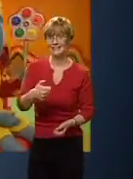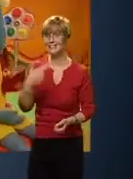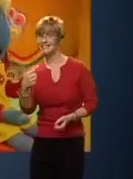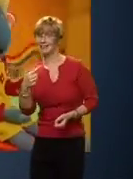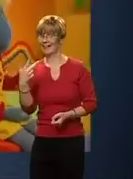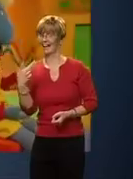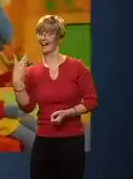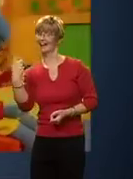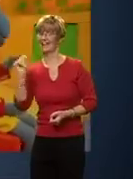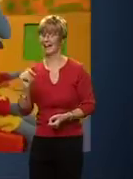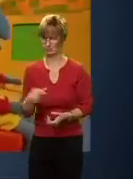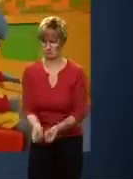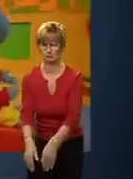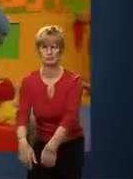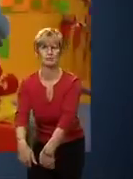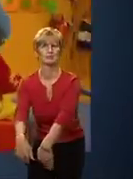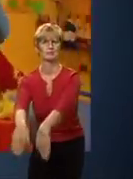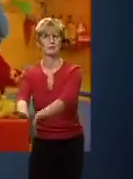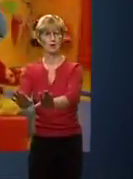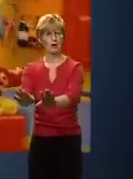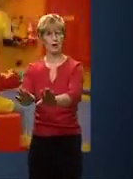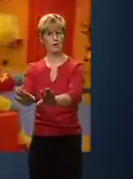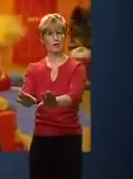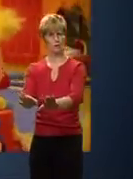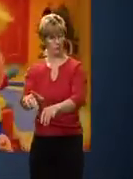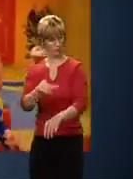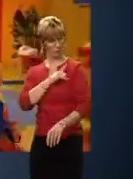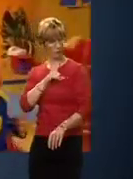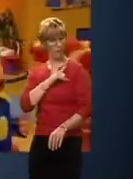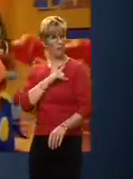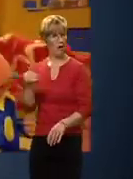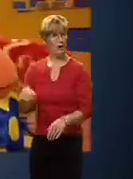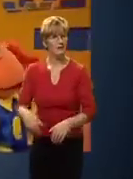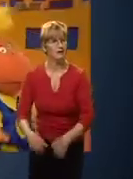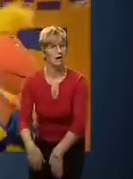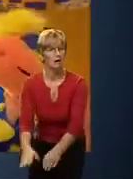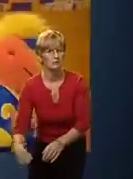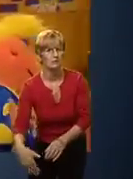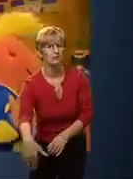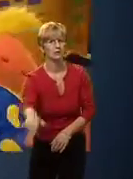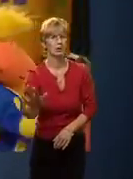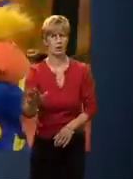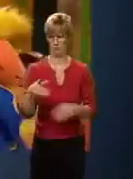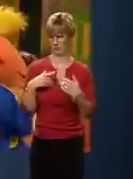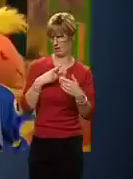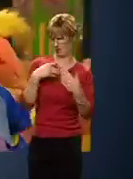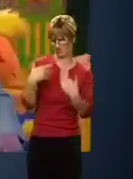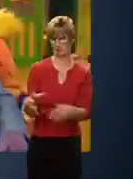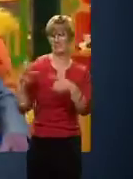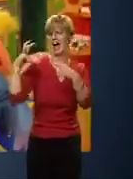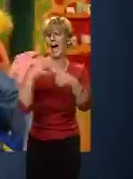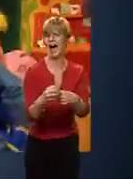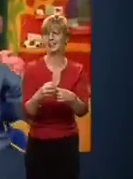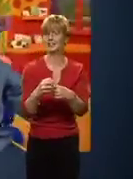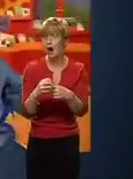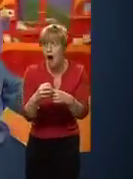Six, seven, eight, nine, ten. Then I let it go again. Why did you let it go? Because it bit